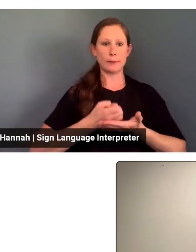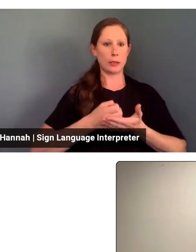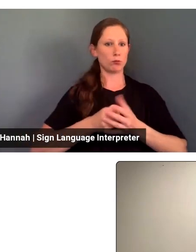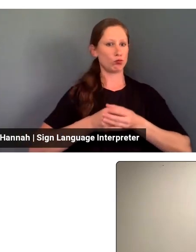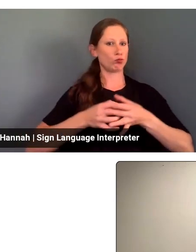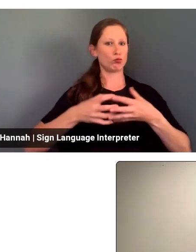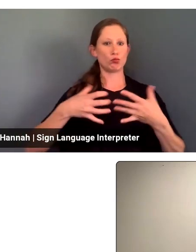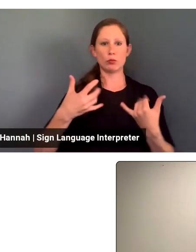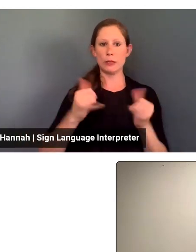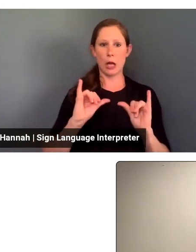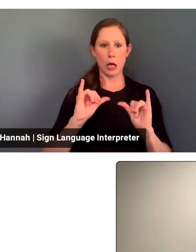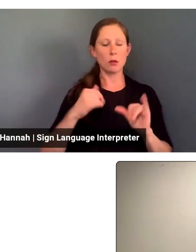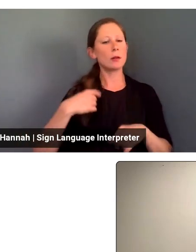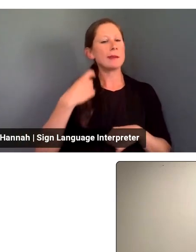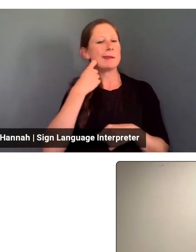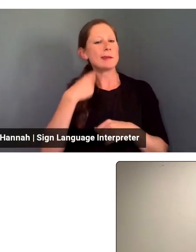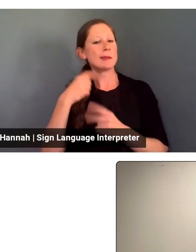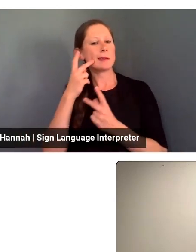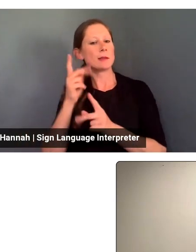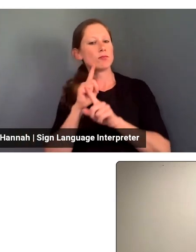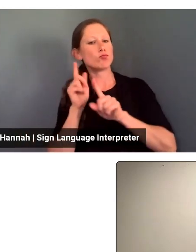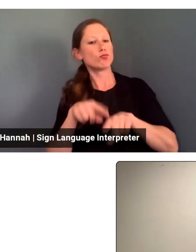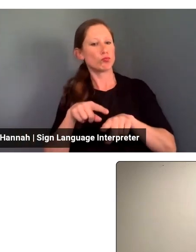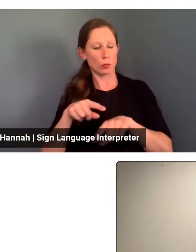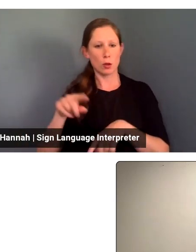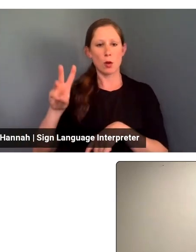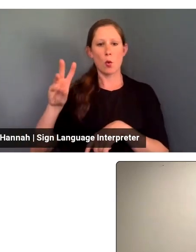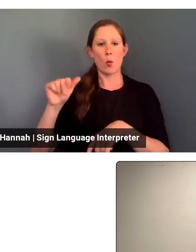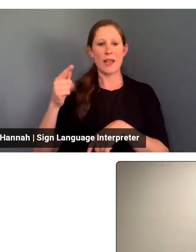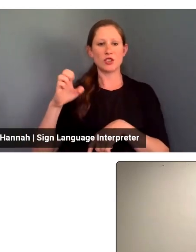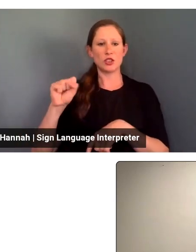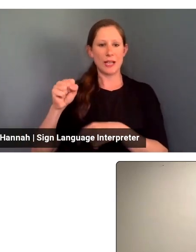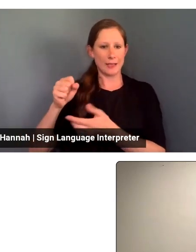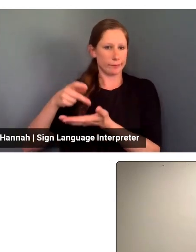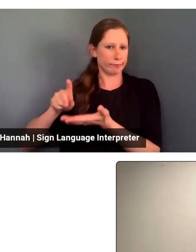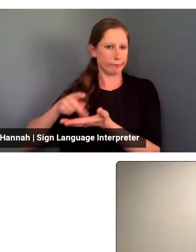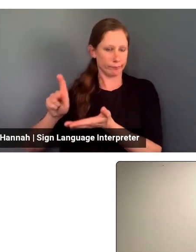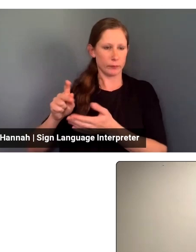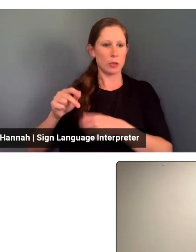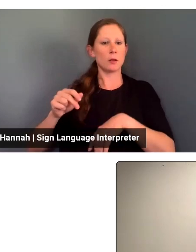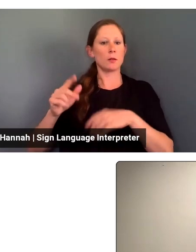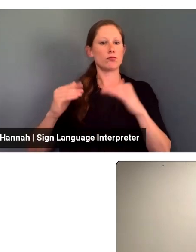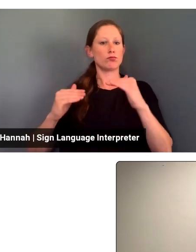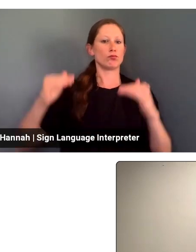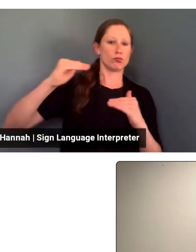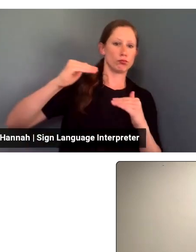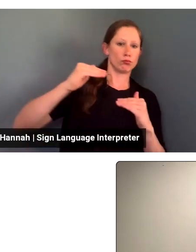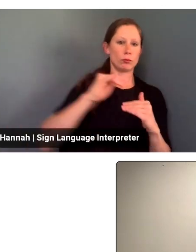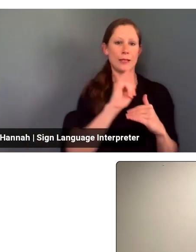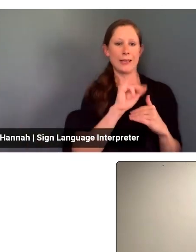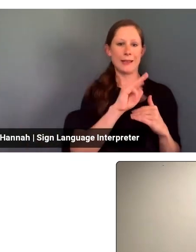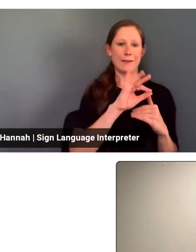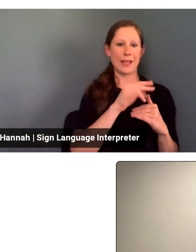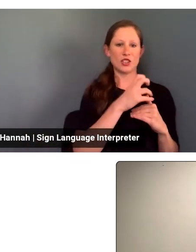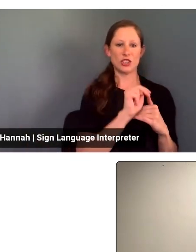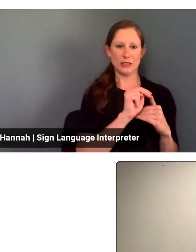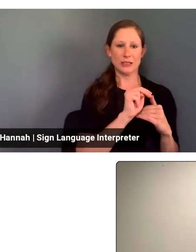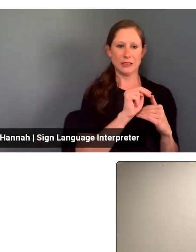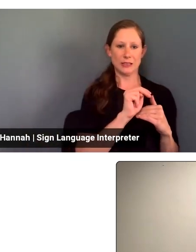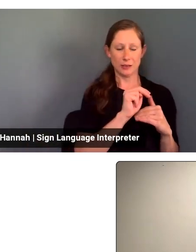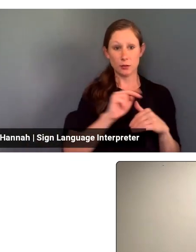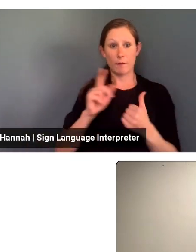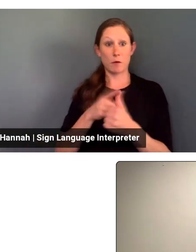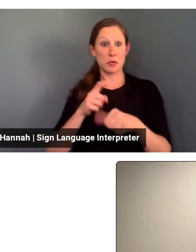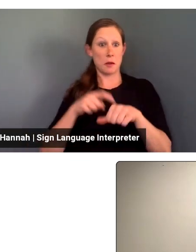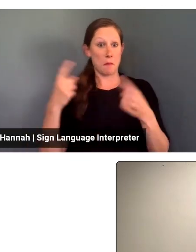wages are outpacing, wage growth outpaced inflation for the first time in